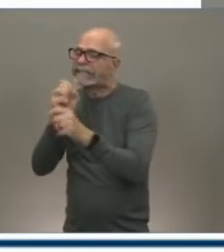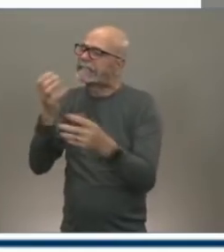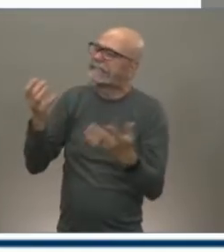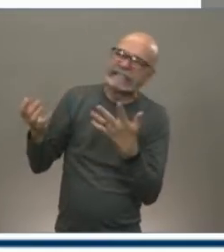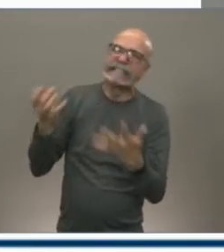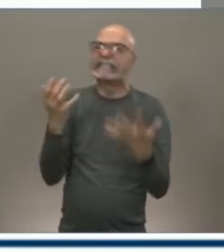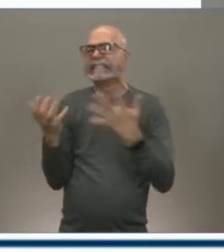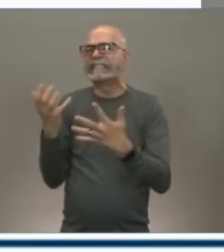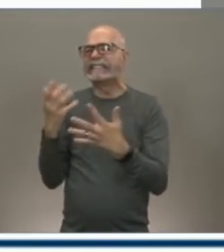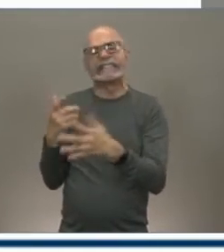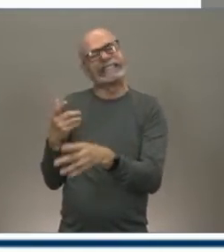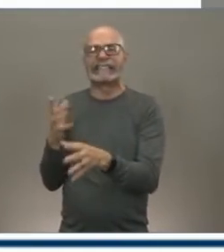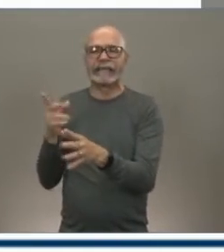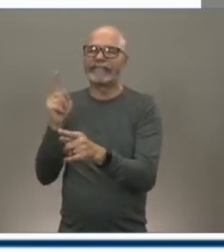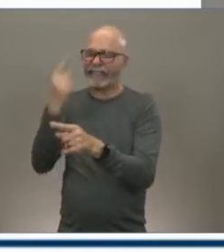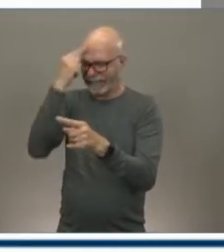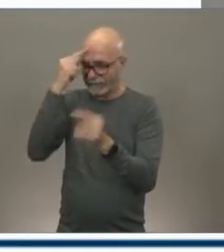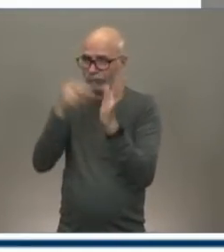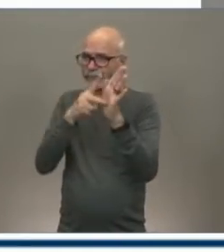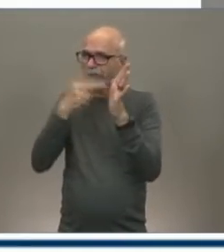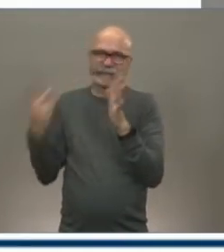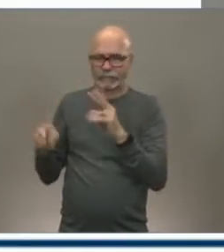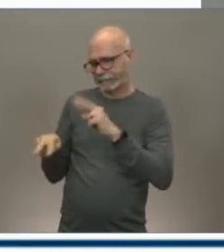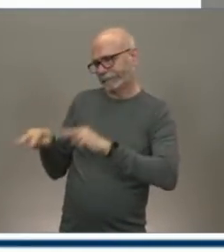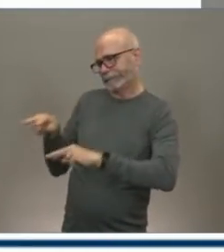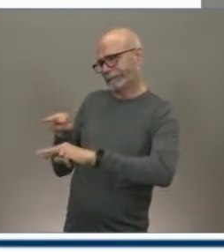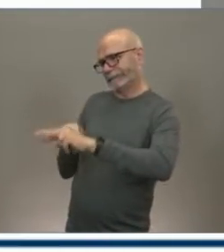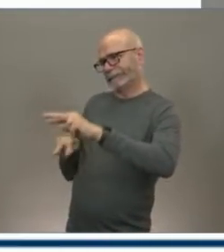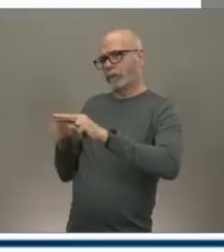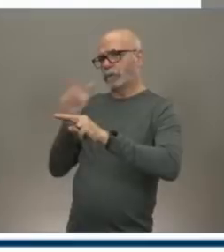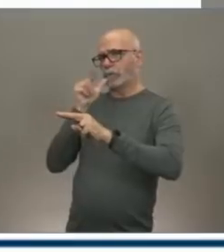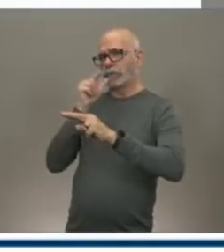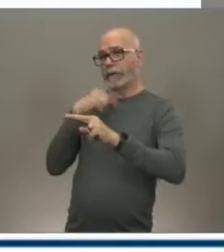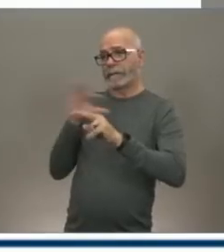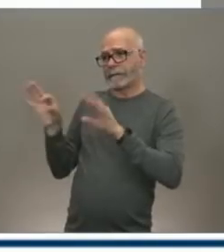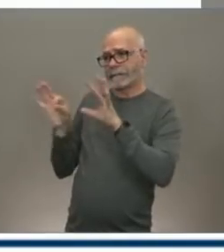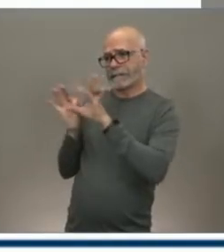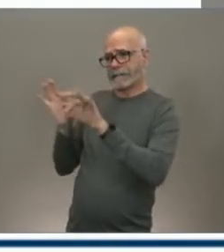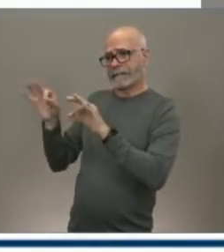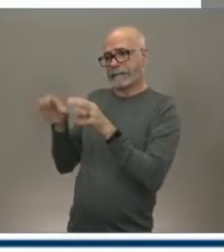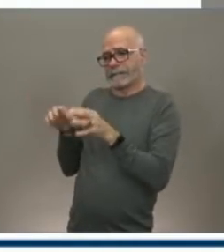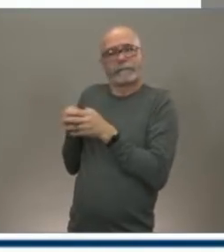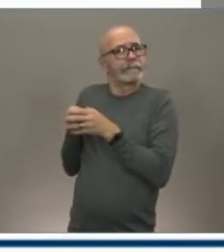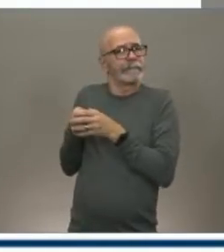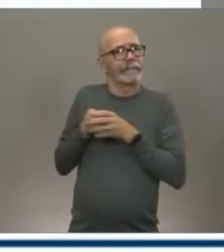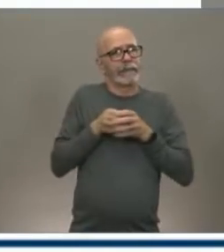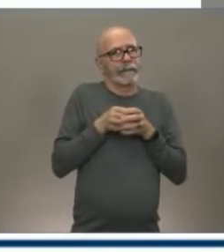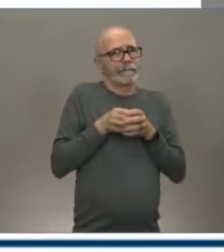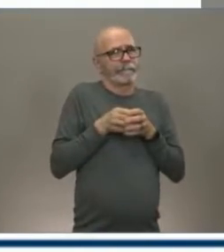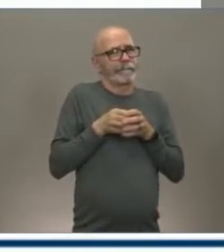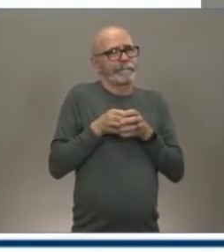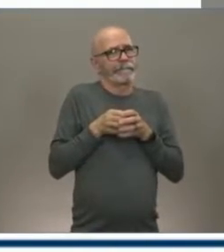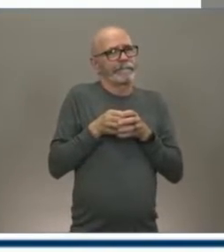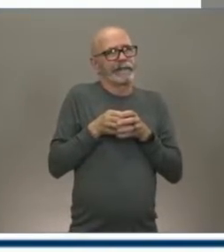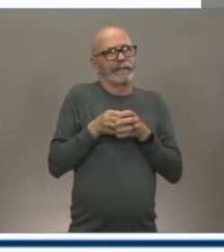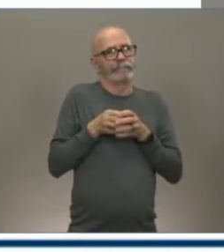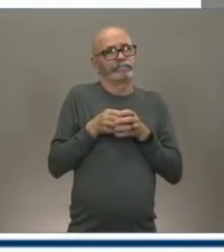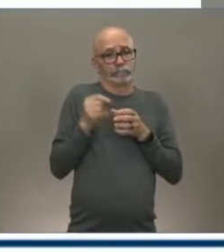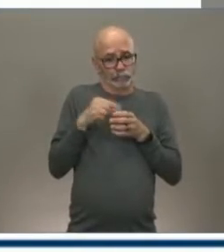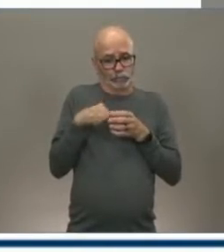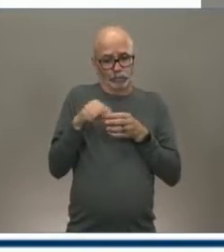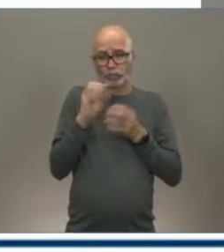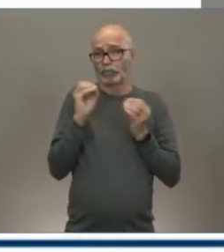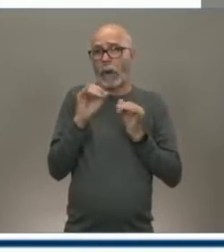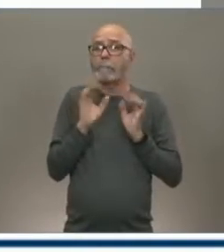in. It's all about thinking about who might be put at increased risk because of the underlying factors, and who might